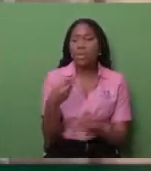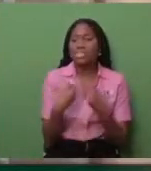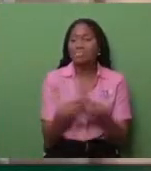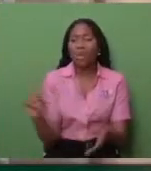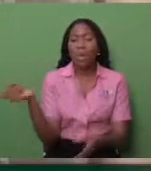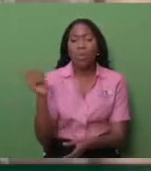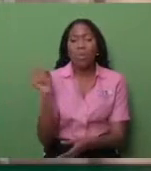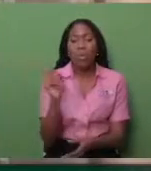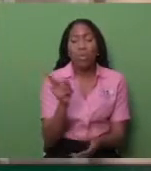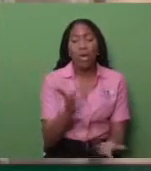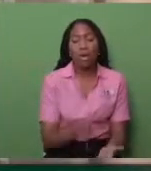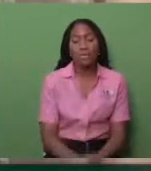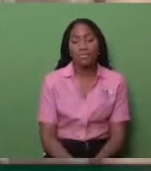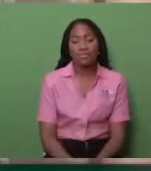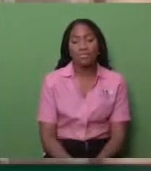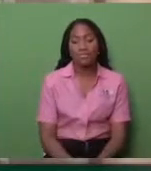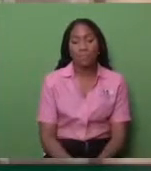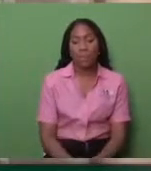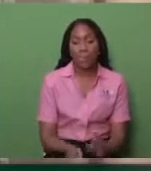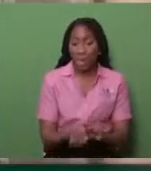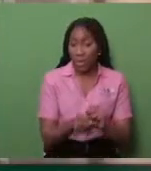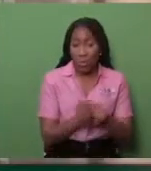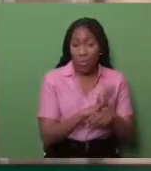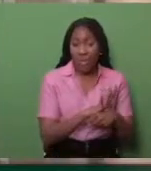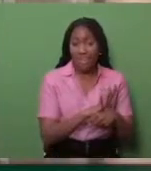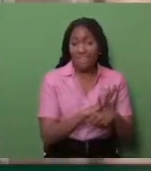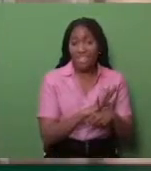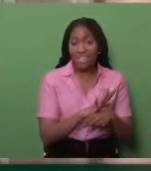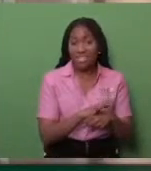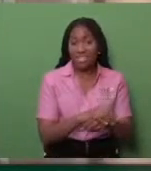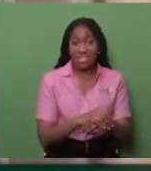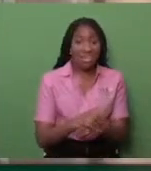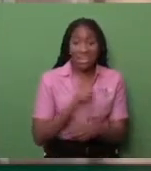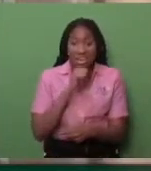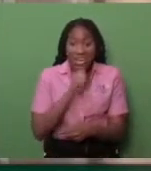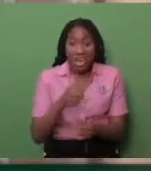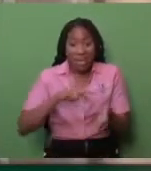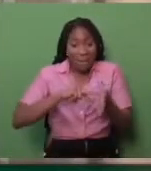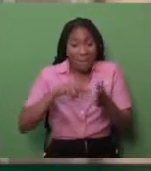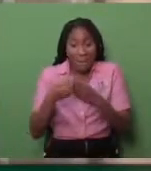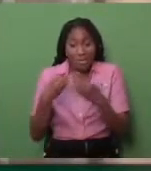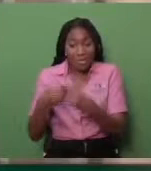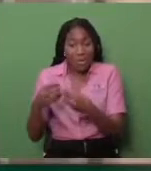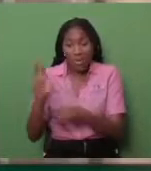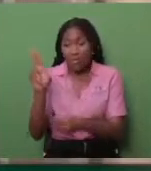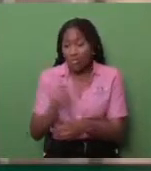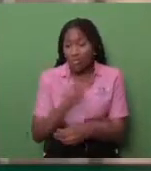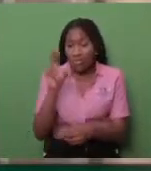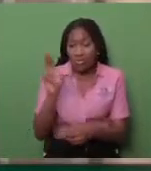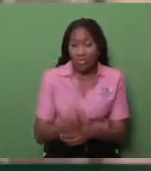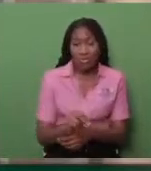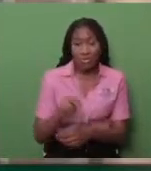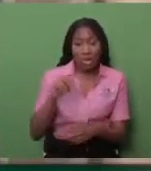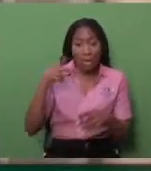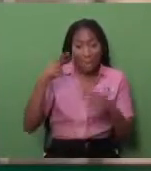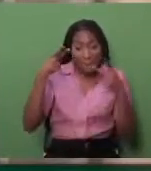gone? COVID is not raiding the HSF. It is a Rowley-led PNM that is doing